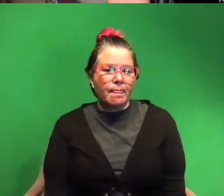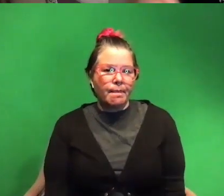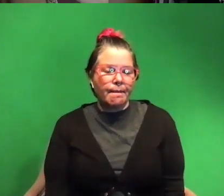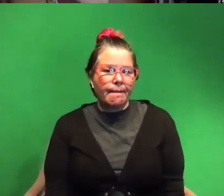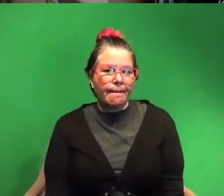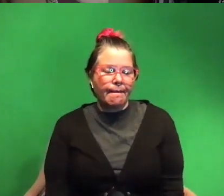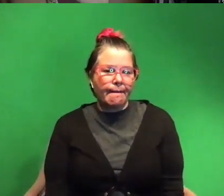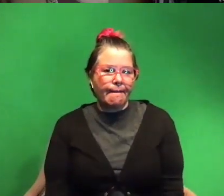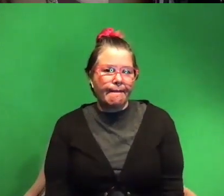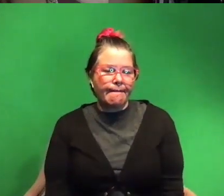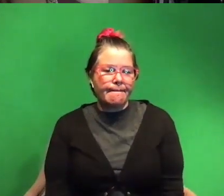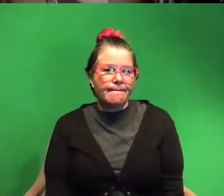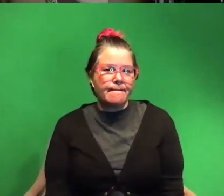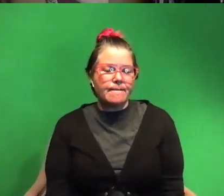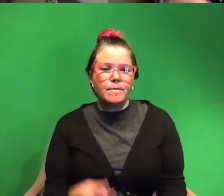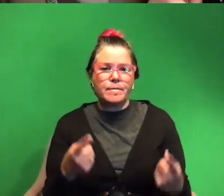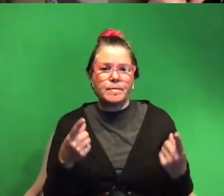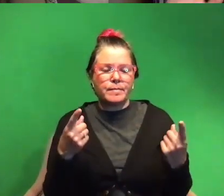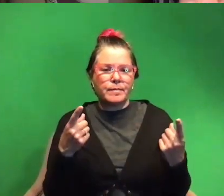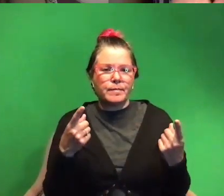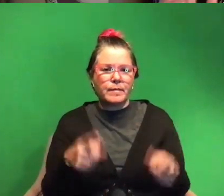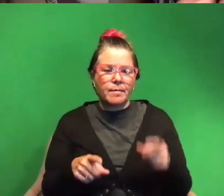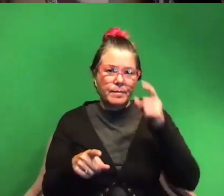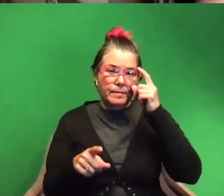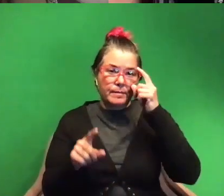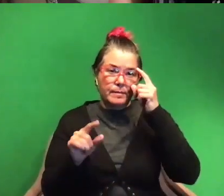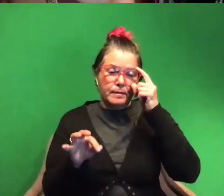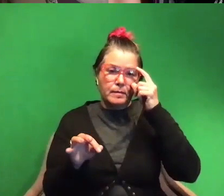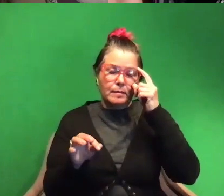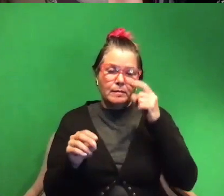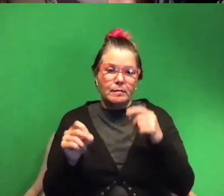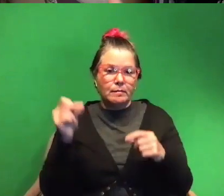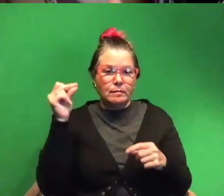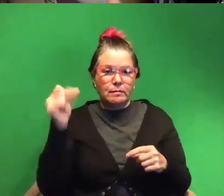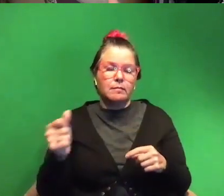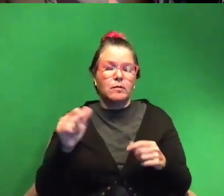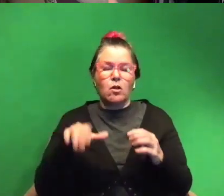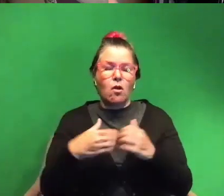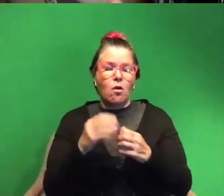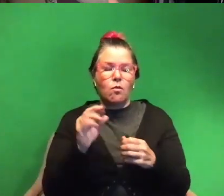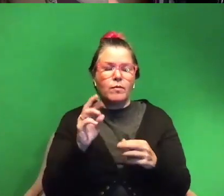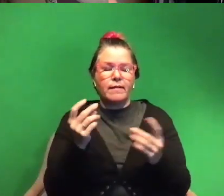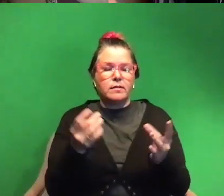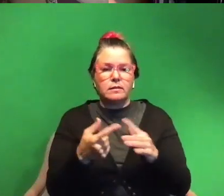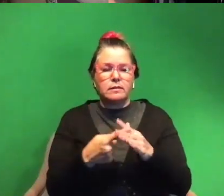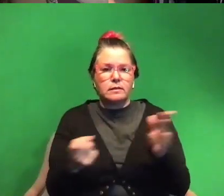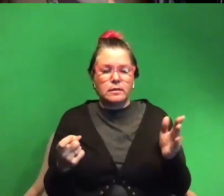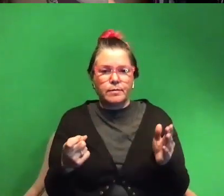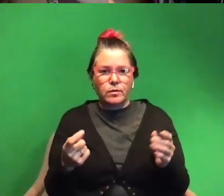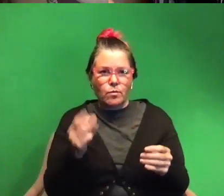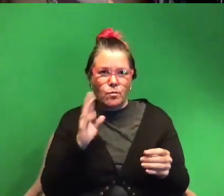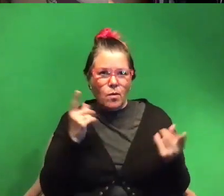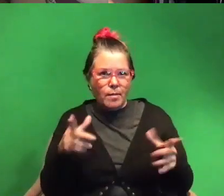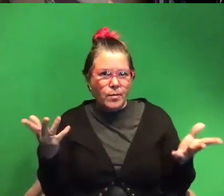would survive, and what would happen if we had, like, if there was an instant and all coral reefs disappeared, what do you think would